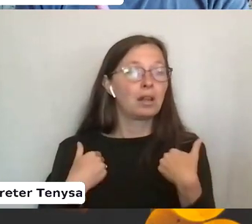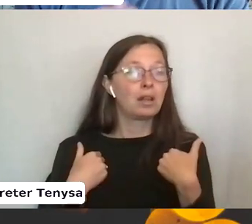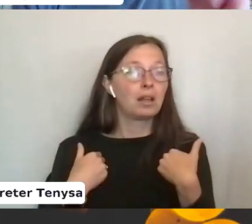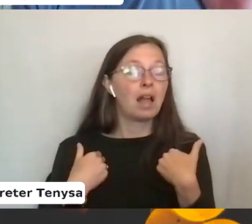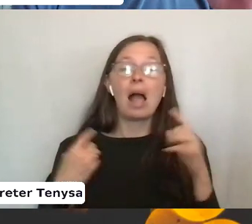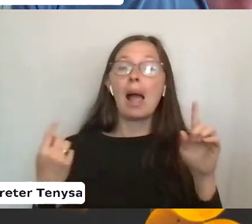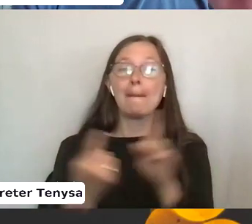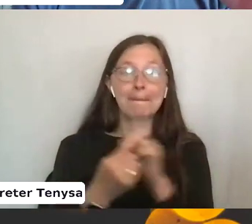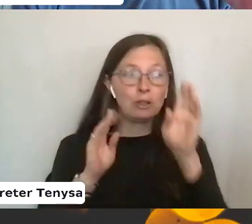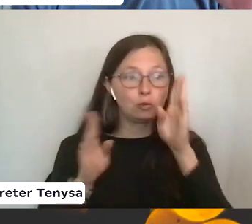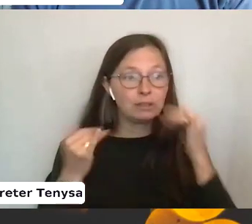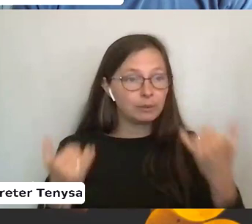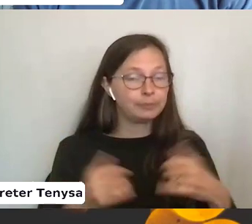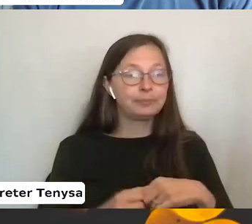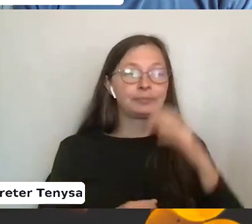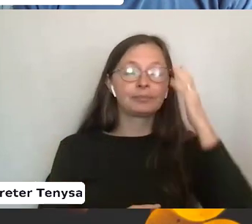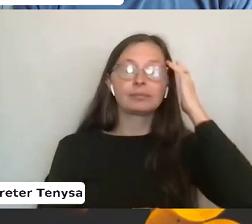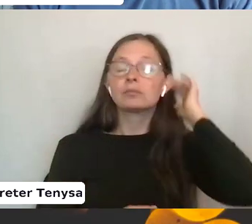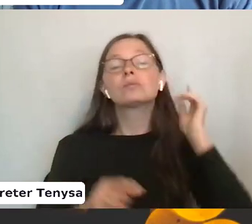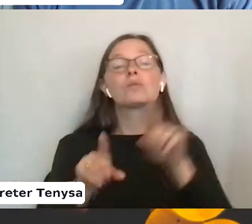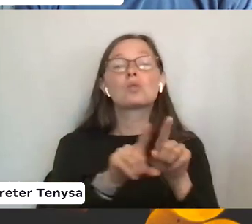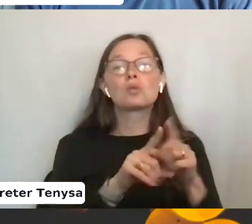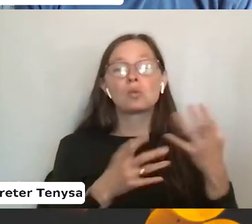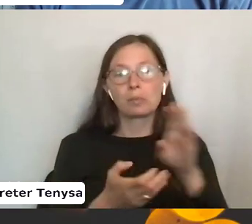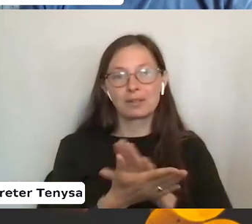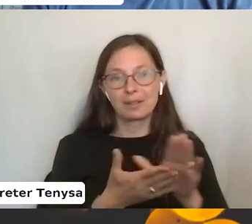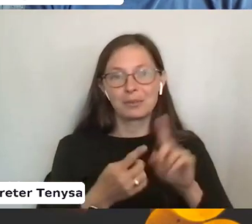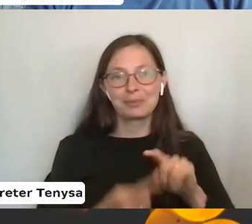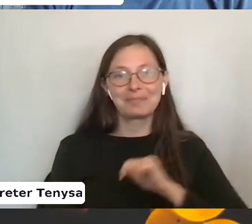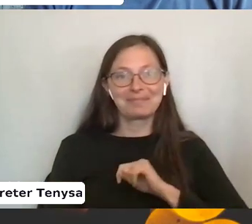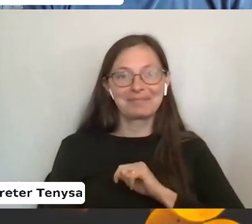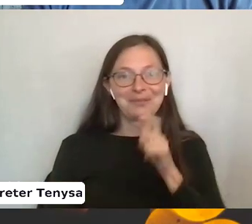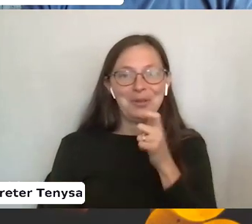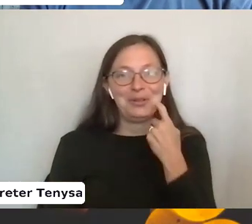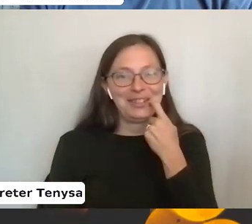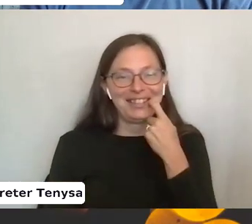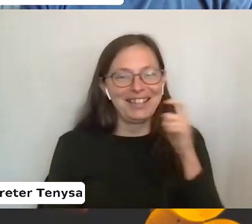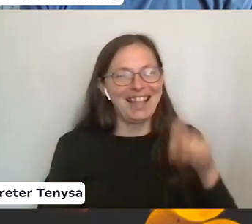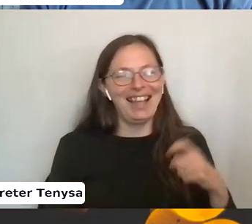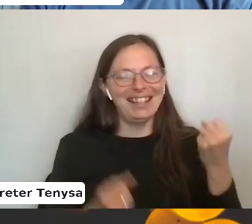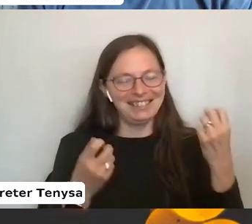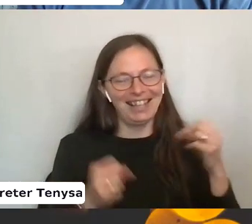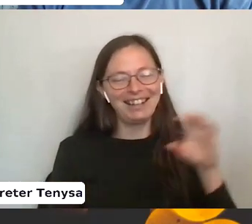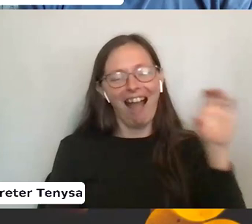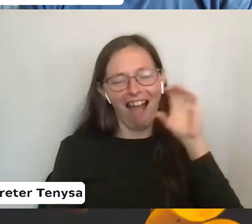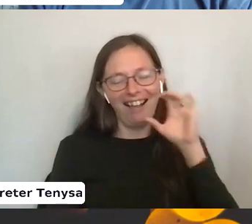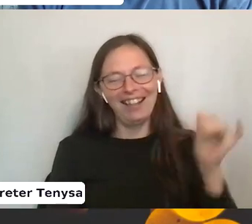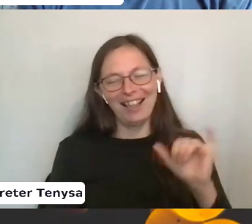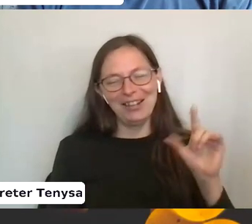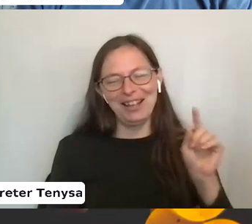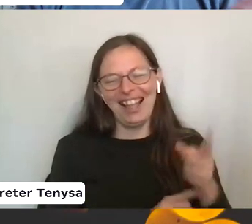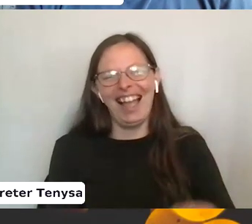up now. I also want to be kind to Tanisa, who's just had to sign cocksuck for like 20